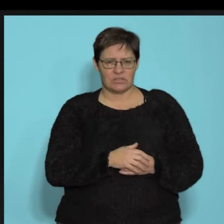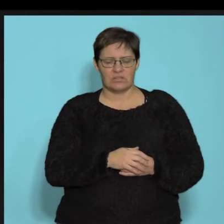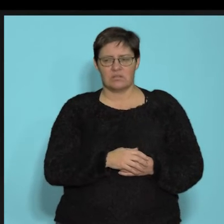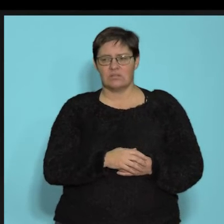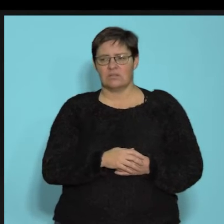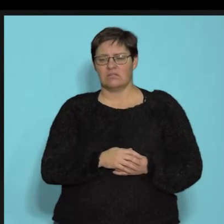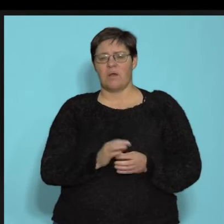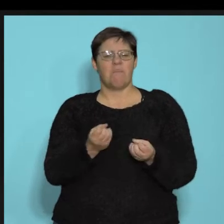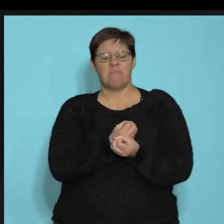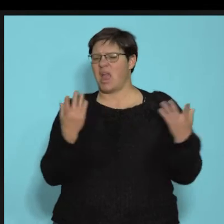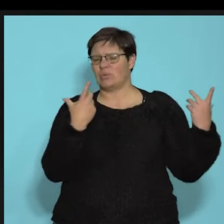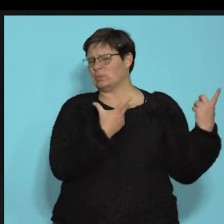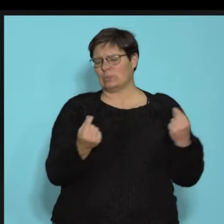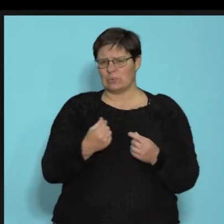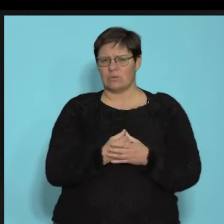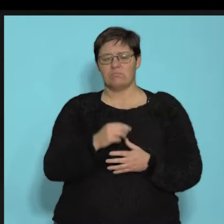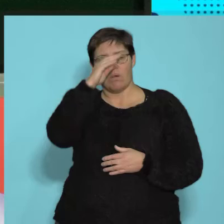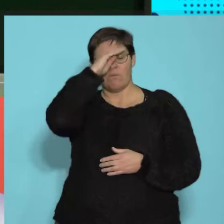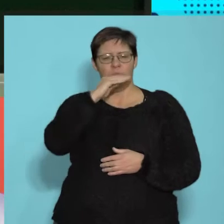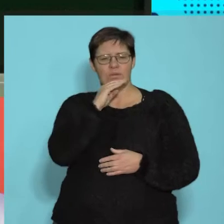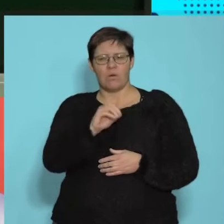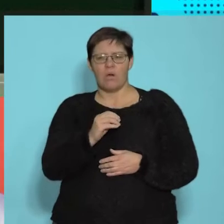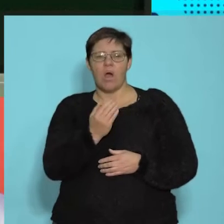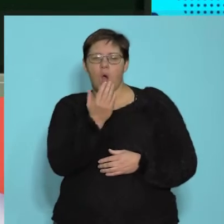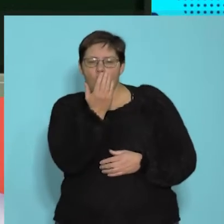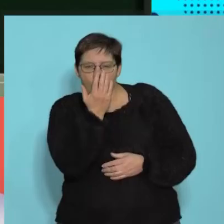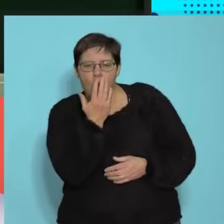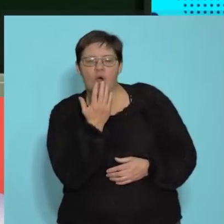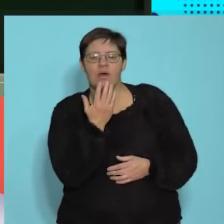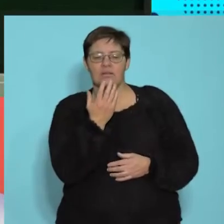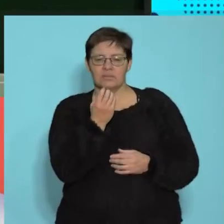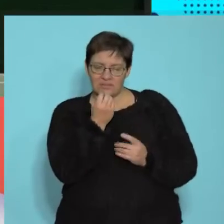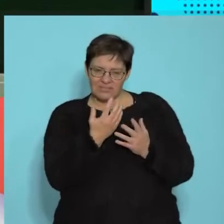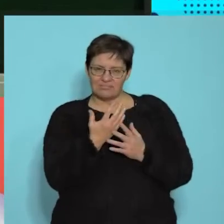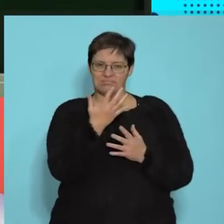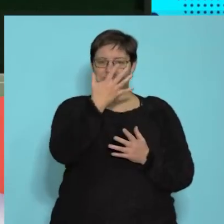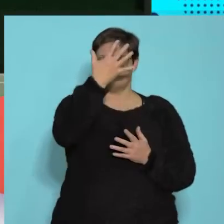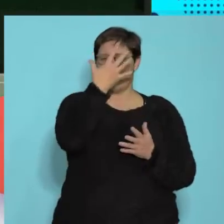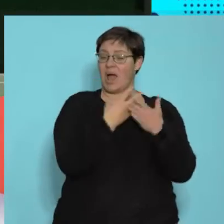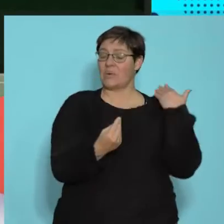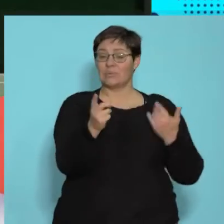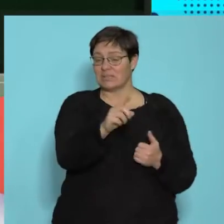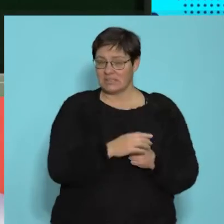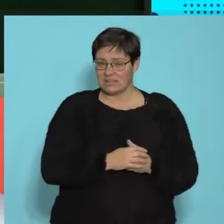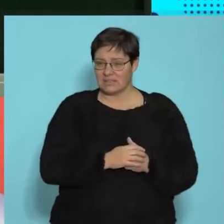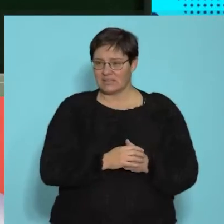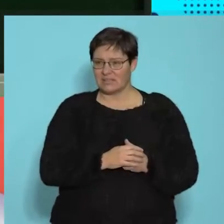to, lots of you have done that, you've gone to a window and you blow, right? And what comes